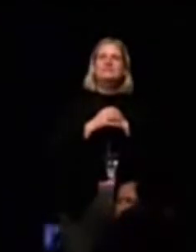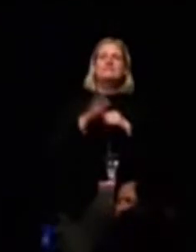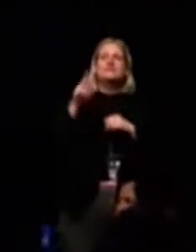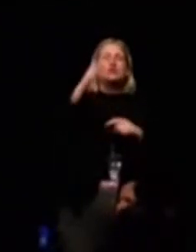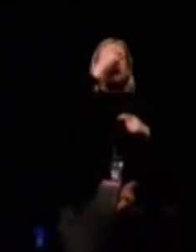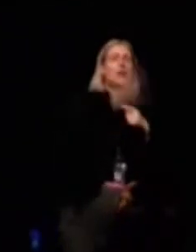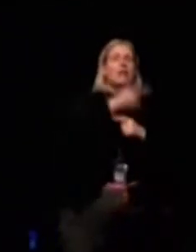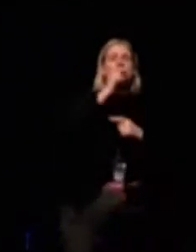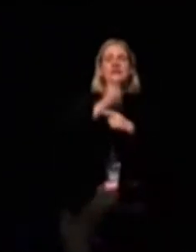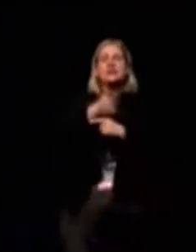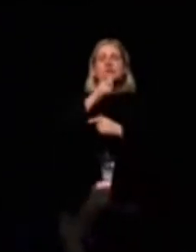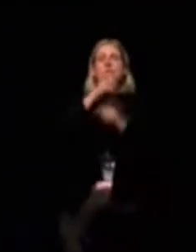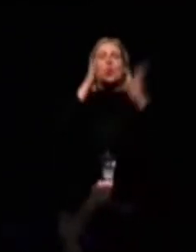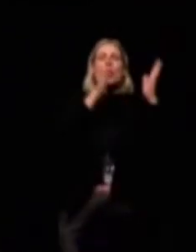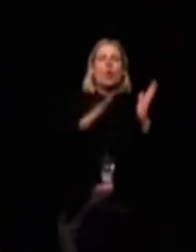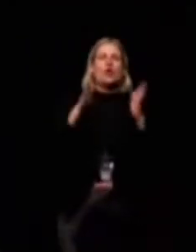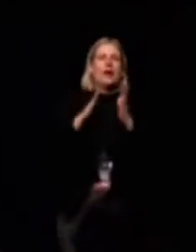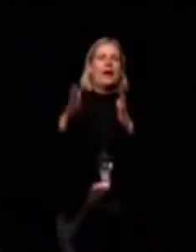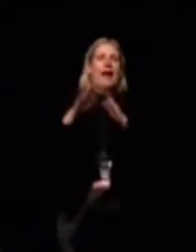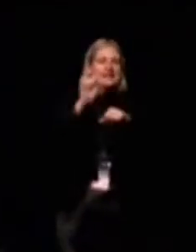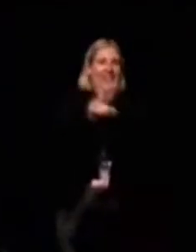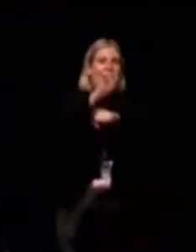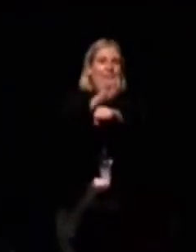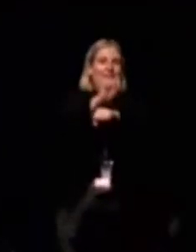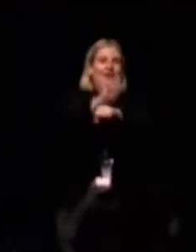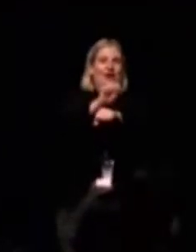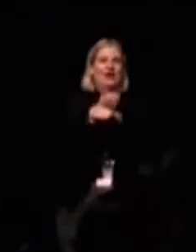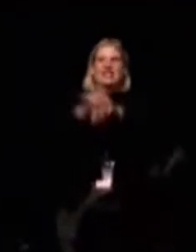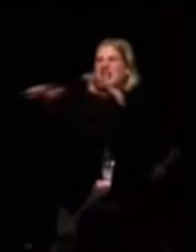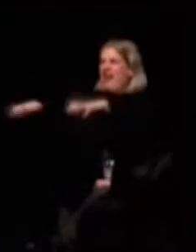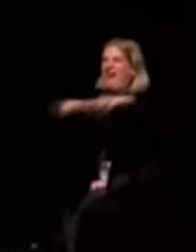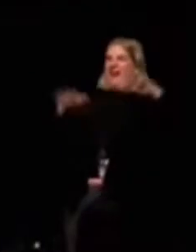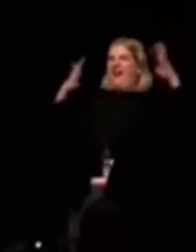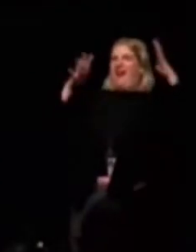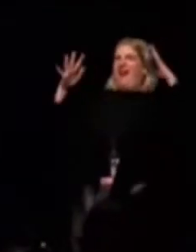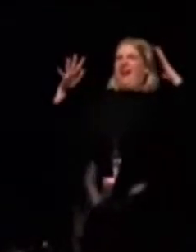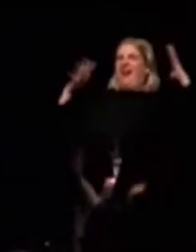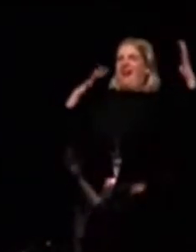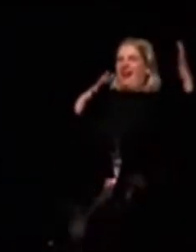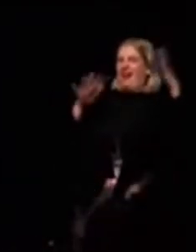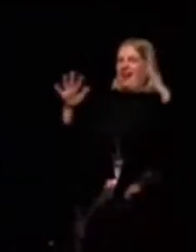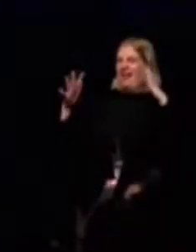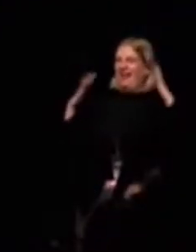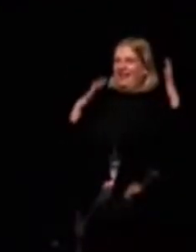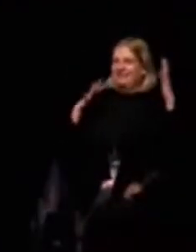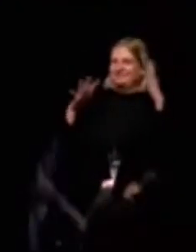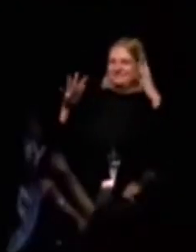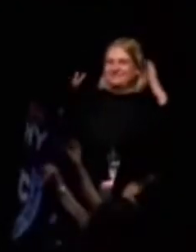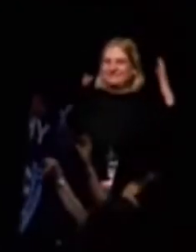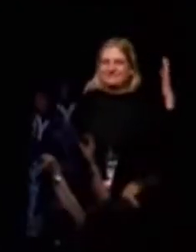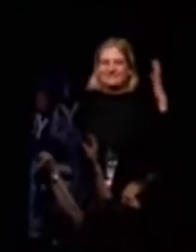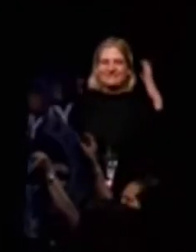and sisters in organized labor, let's hear from all of you.